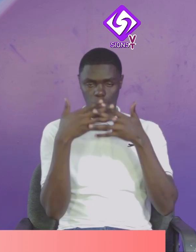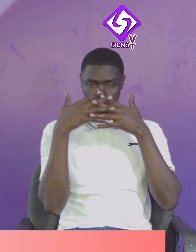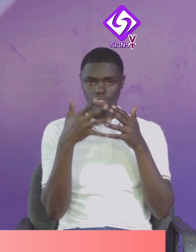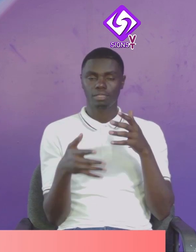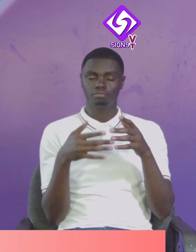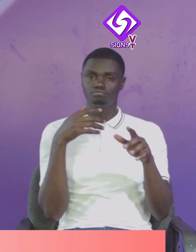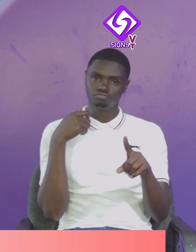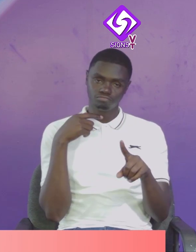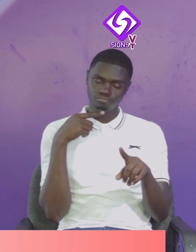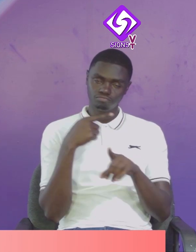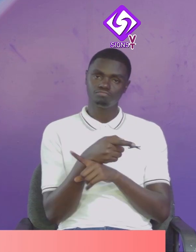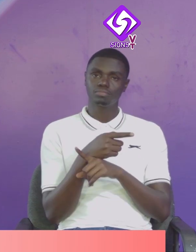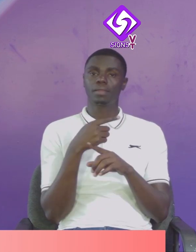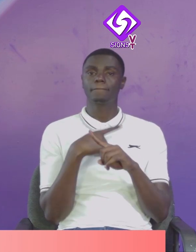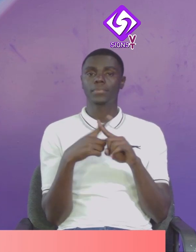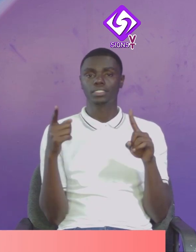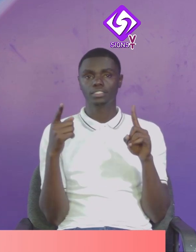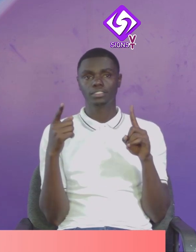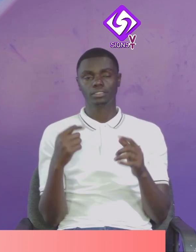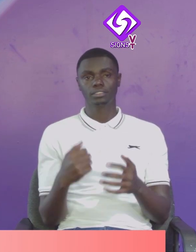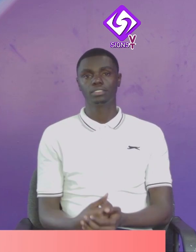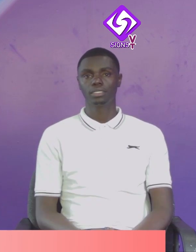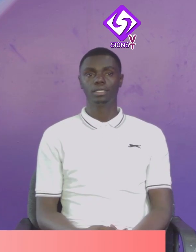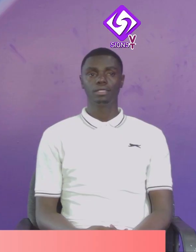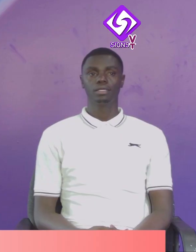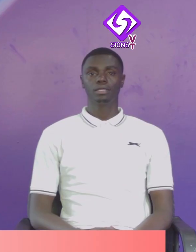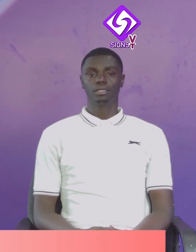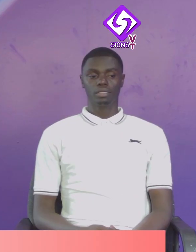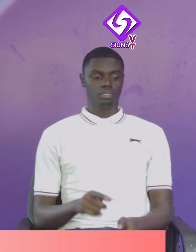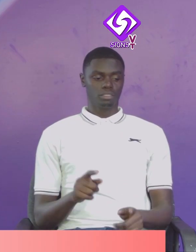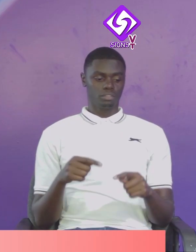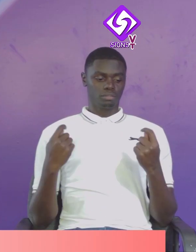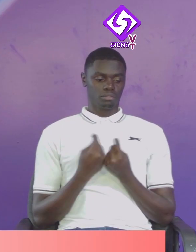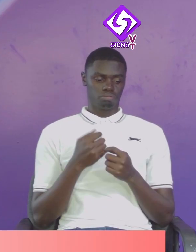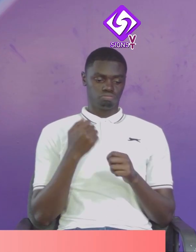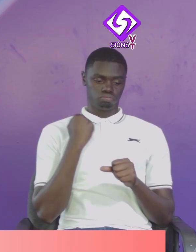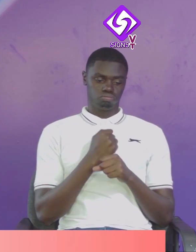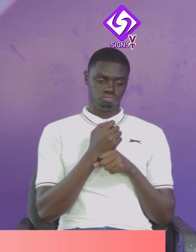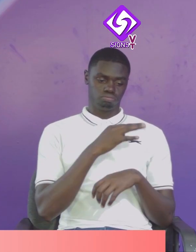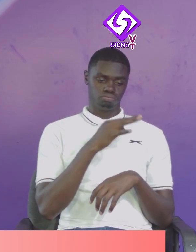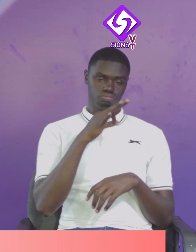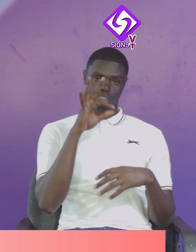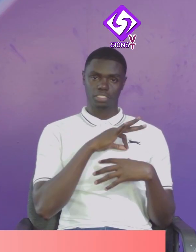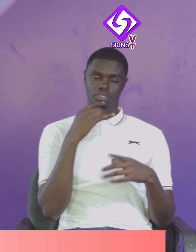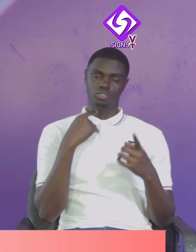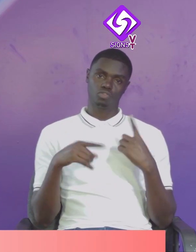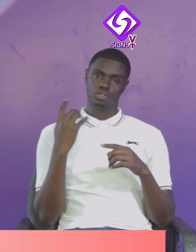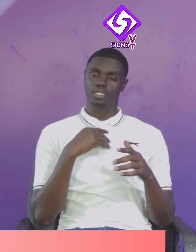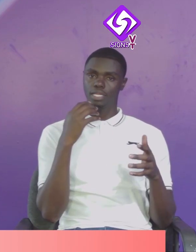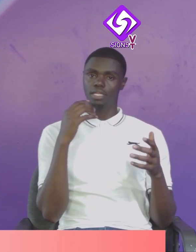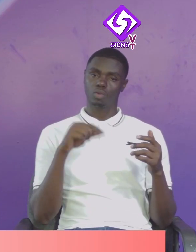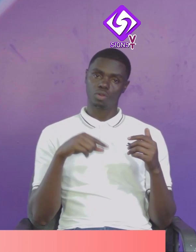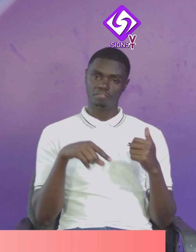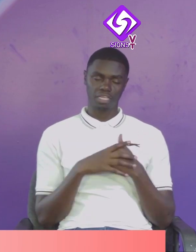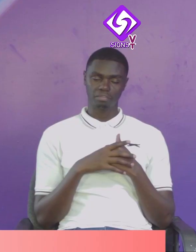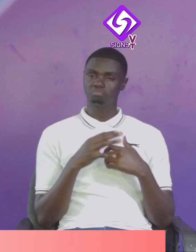striking position. Right. But when it comes to the team fighting spirit and that spirit of winning and qualifying,